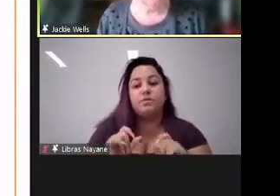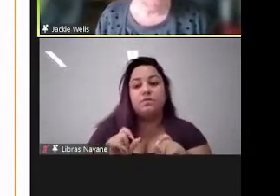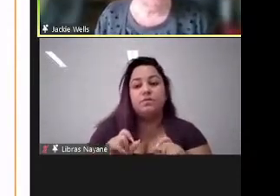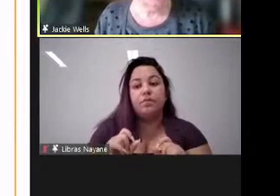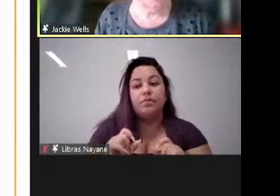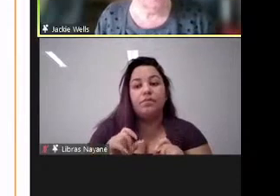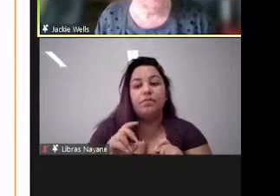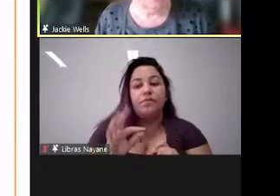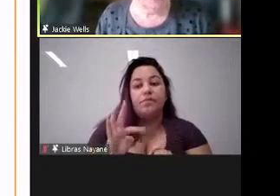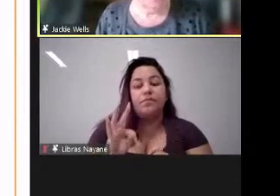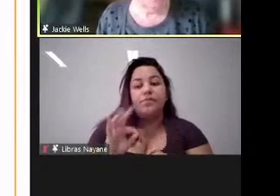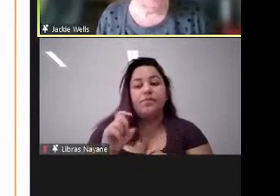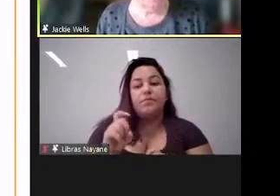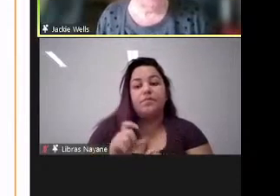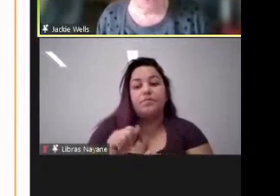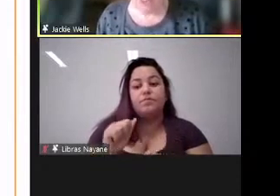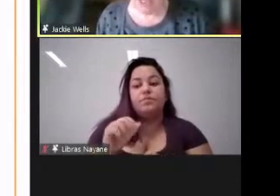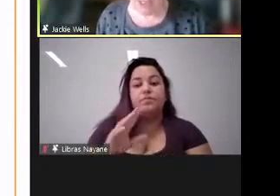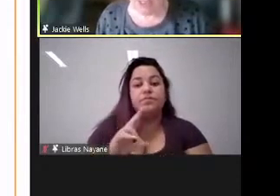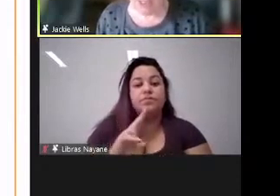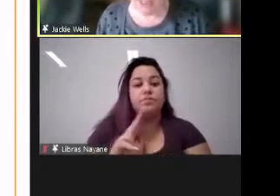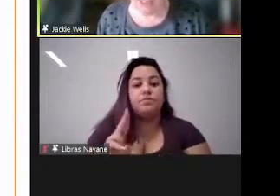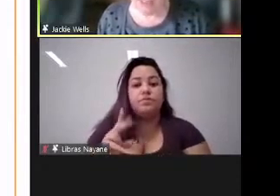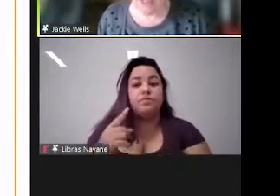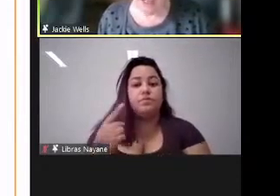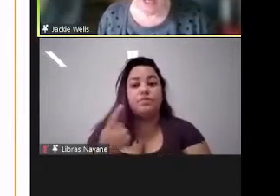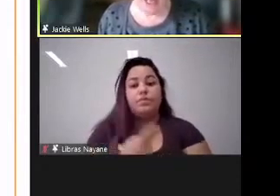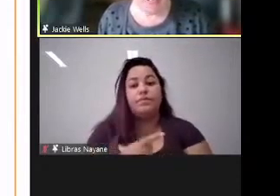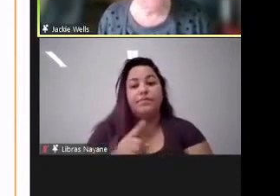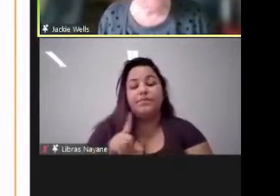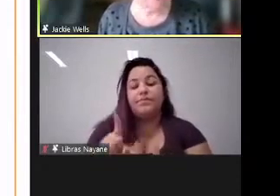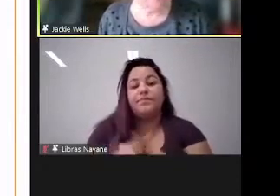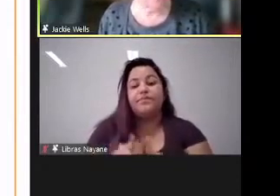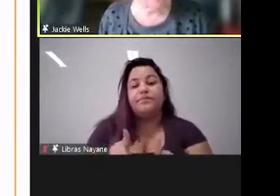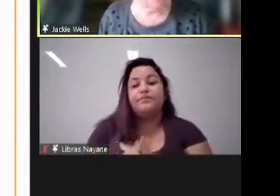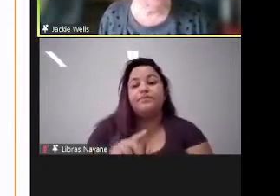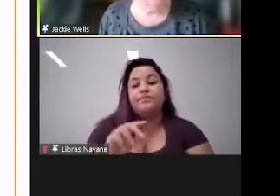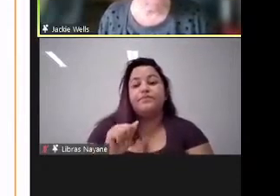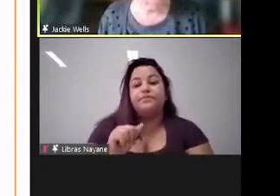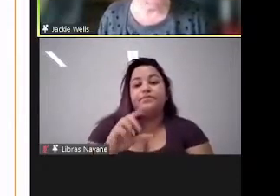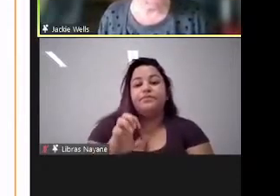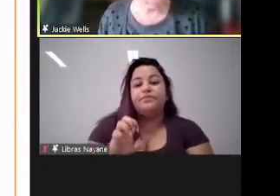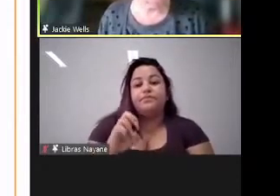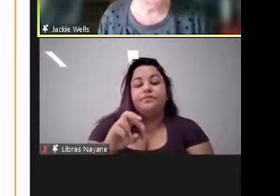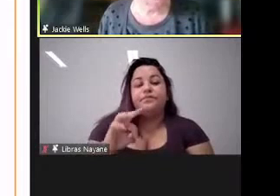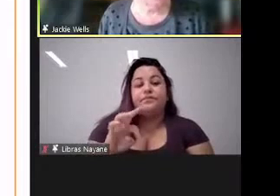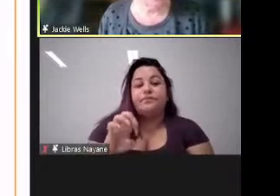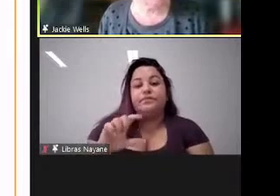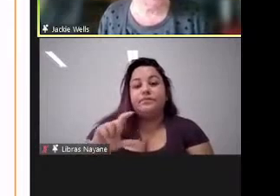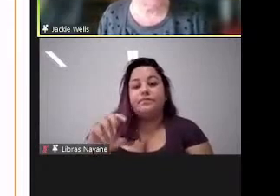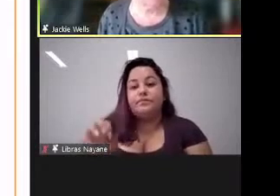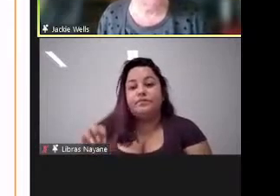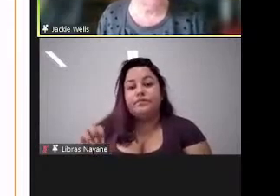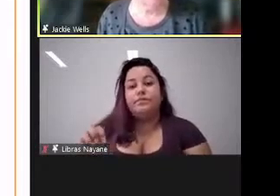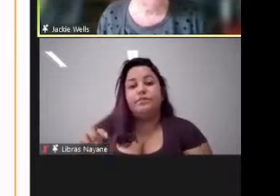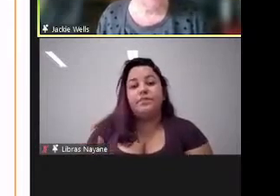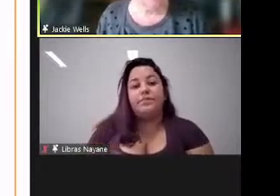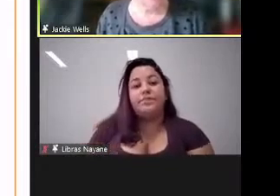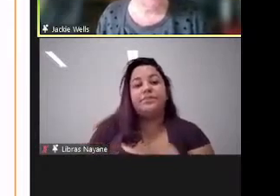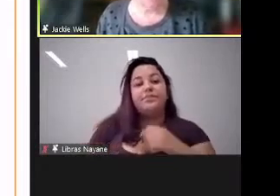Sam, he or she is a very low earner, a